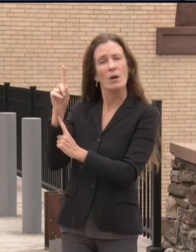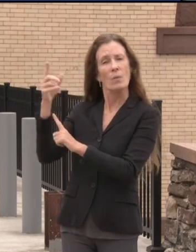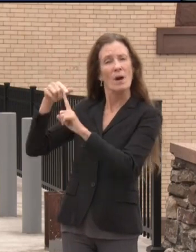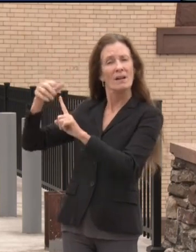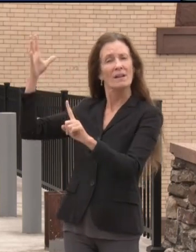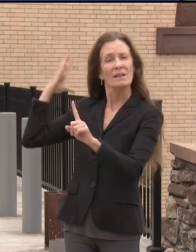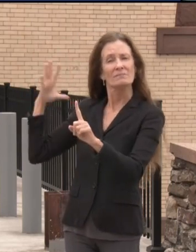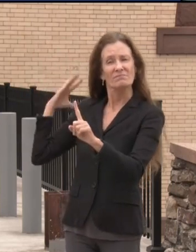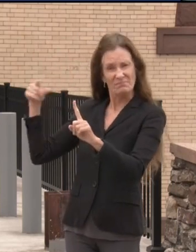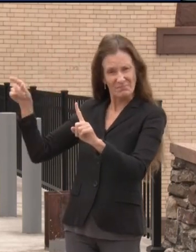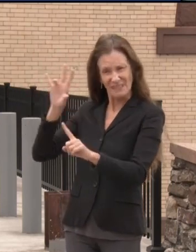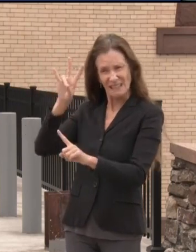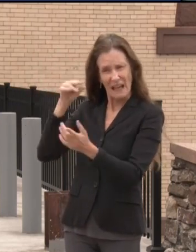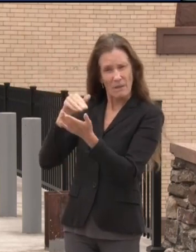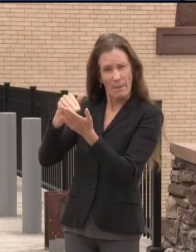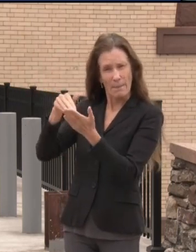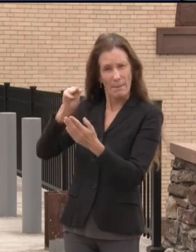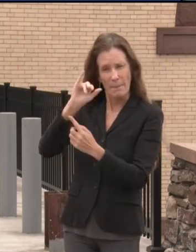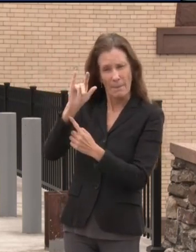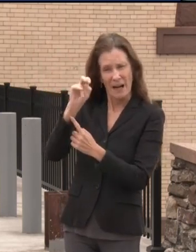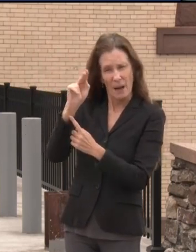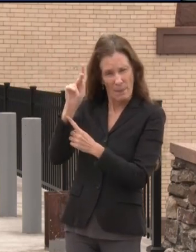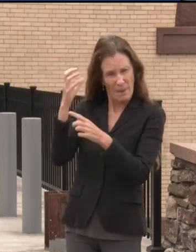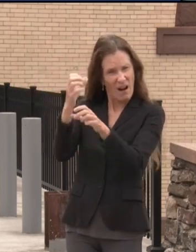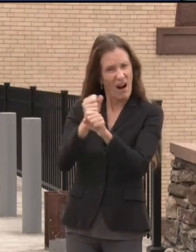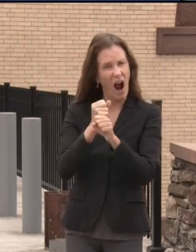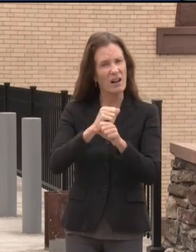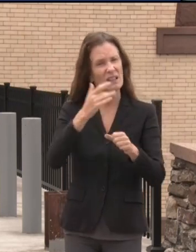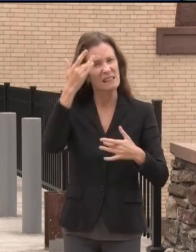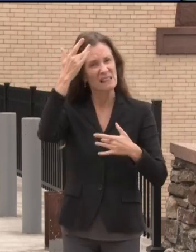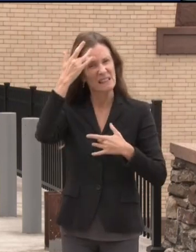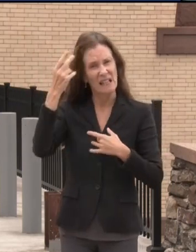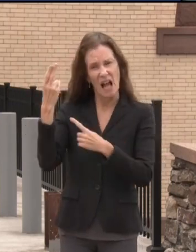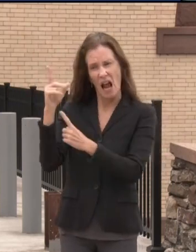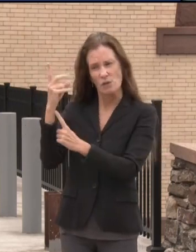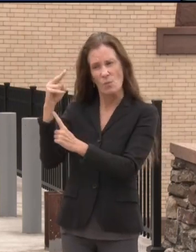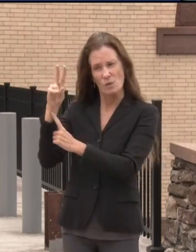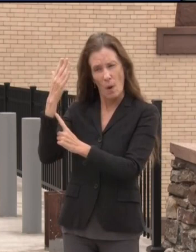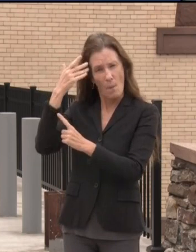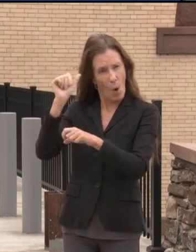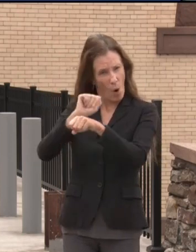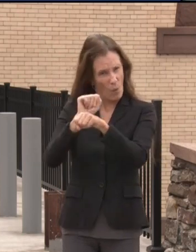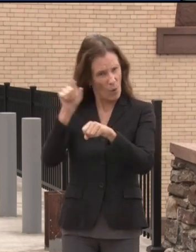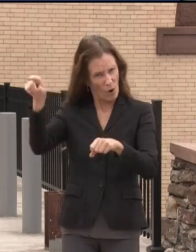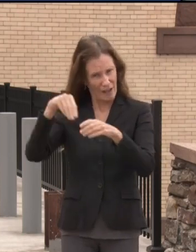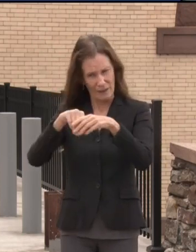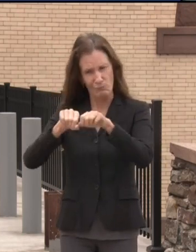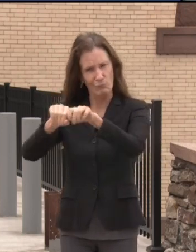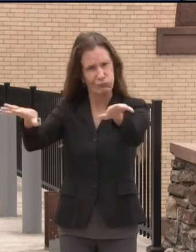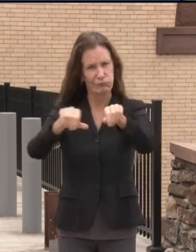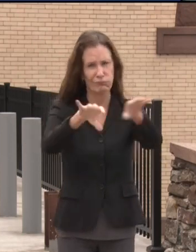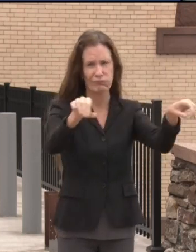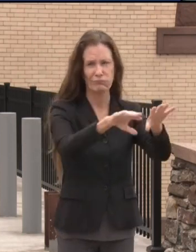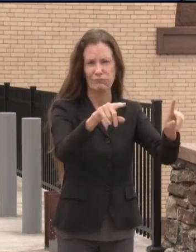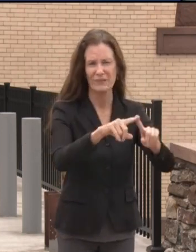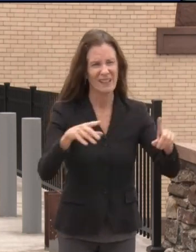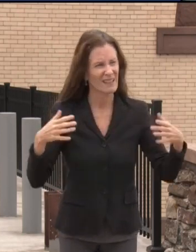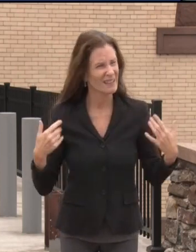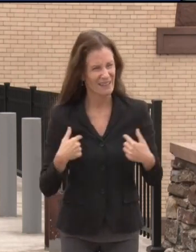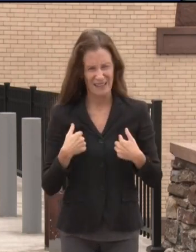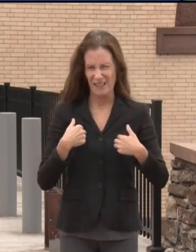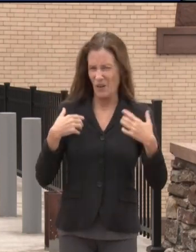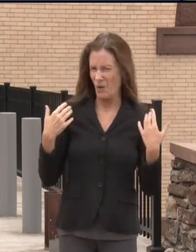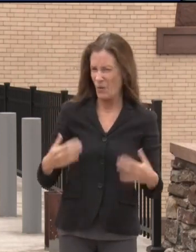their coworkers. I think most of us can agree we don't want to be around a sick coworker.